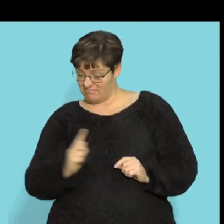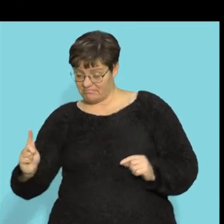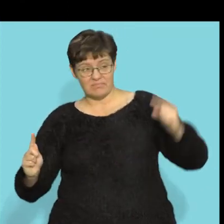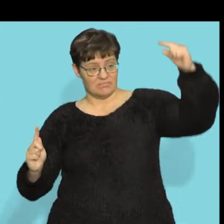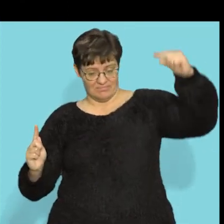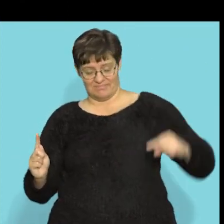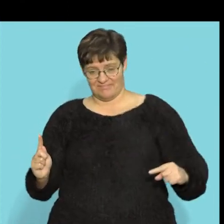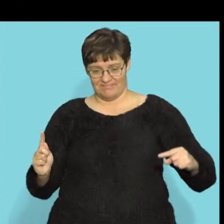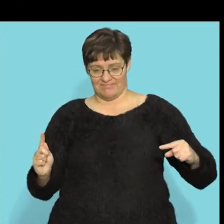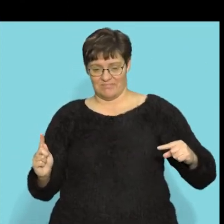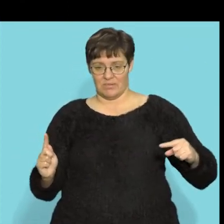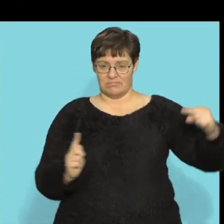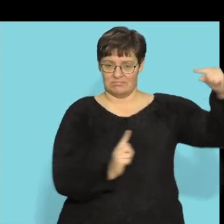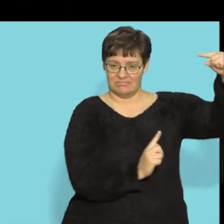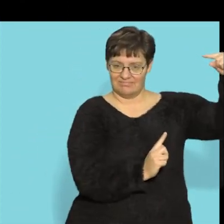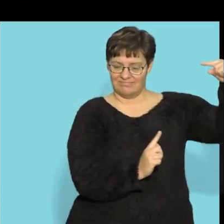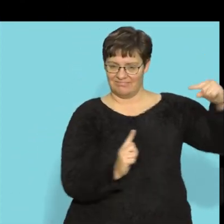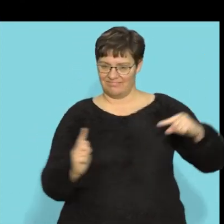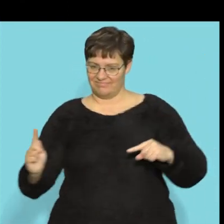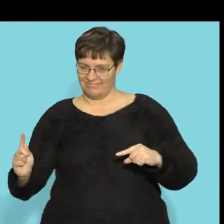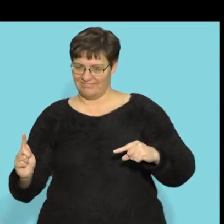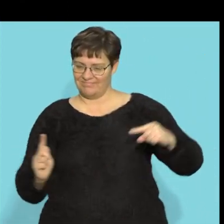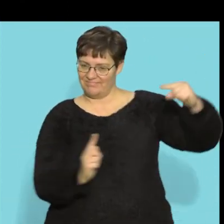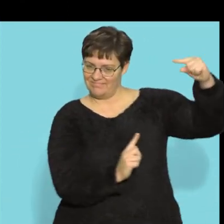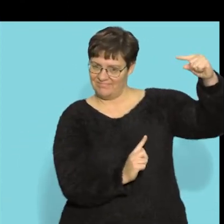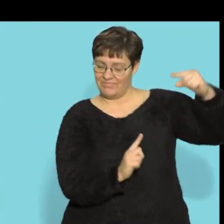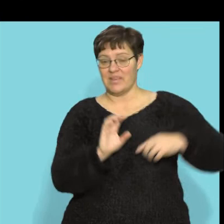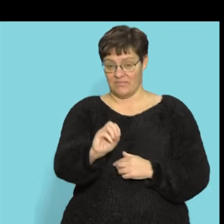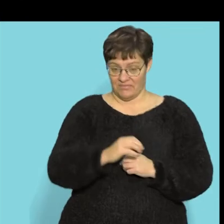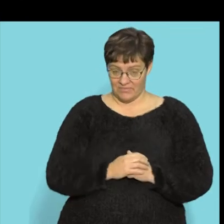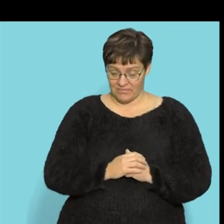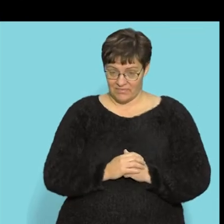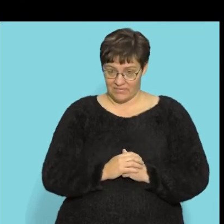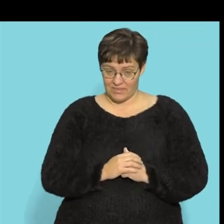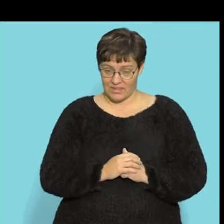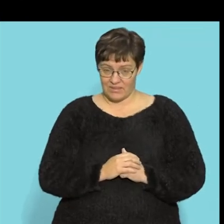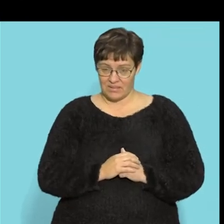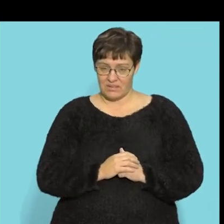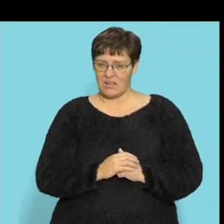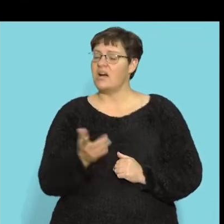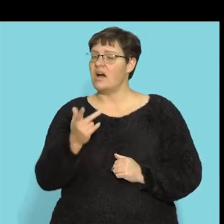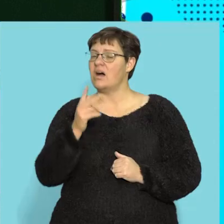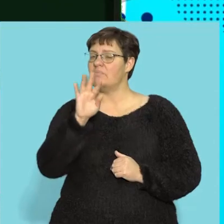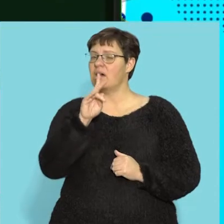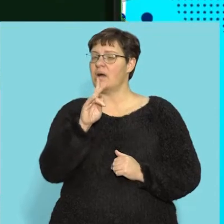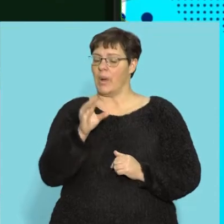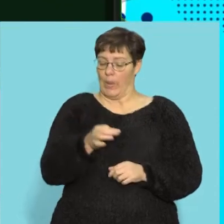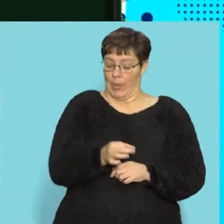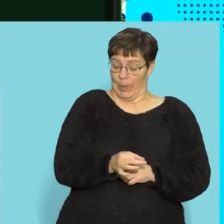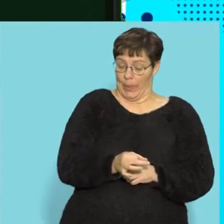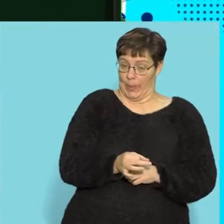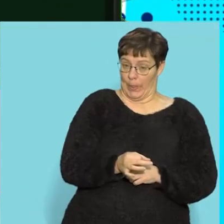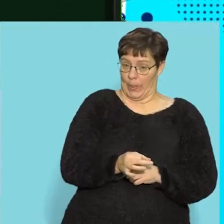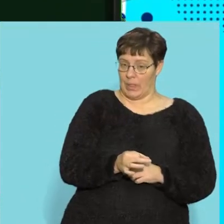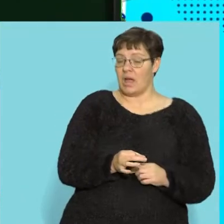about the relationship between resistance and area, right? That's the question, right? Remember, at a